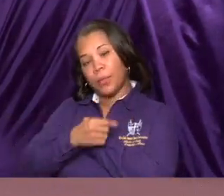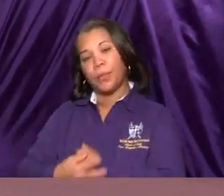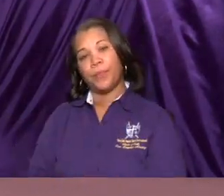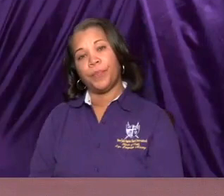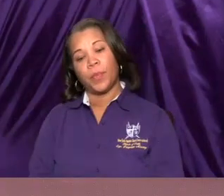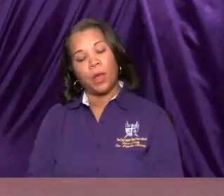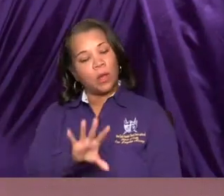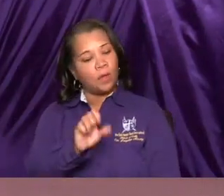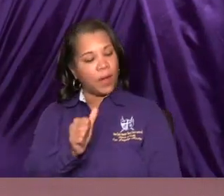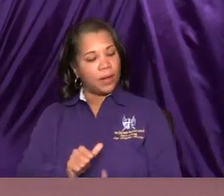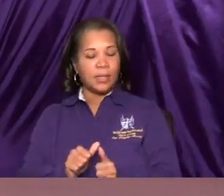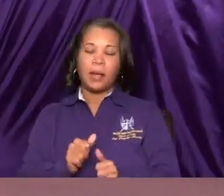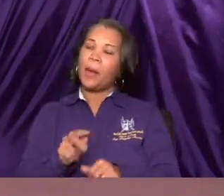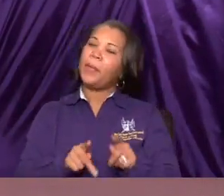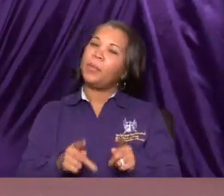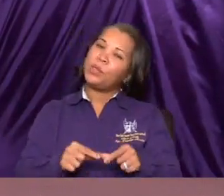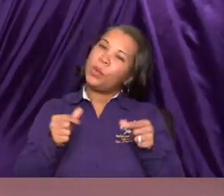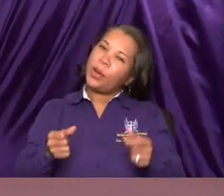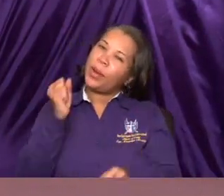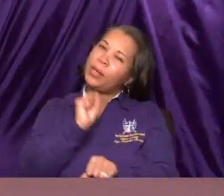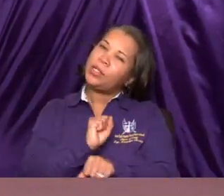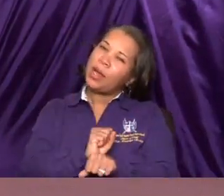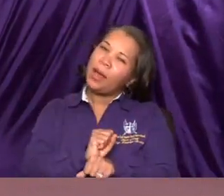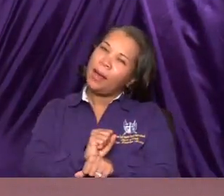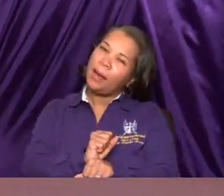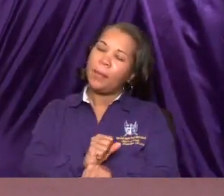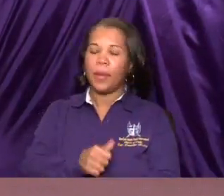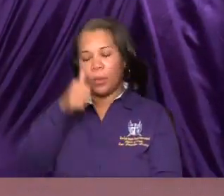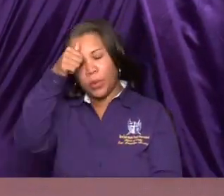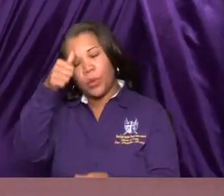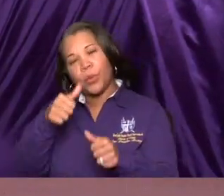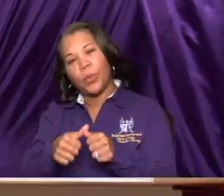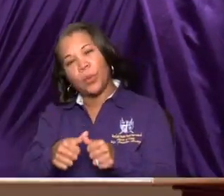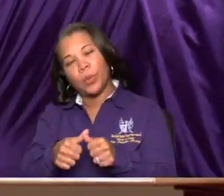You find that some people do a great job reminding you that you are invisible.